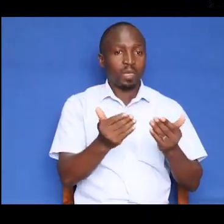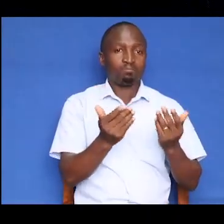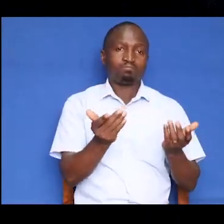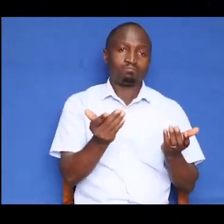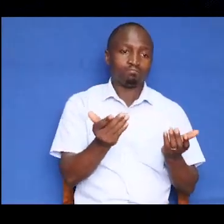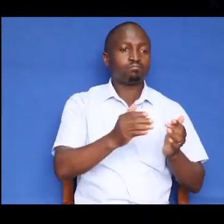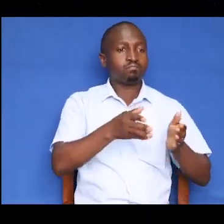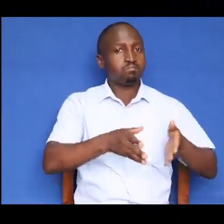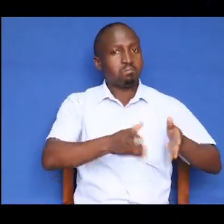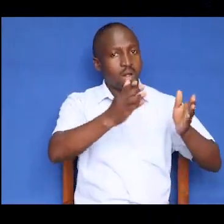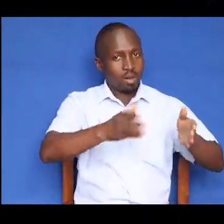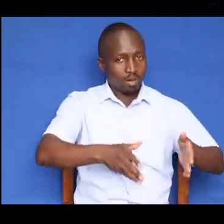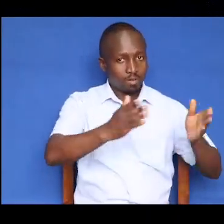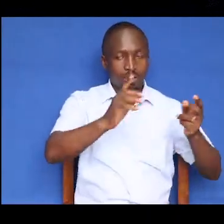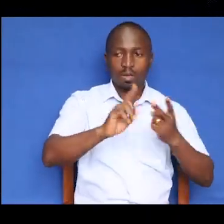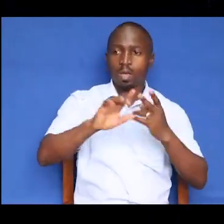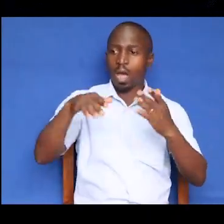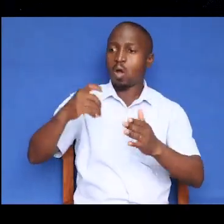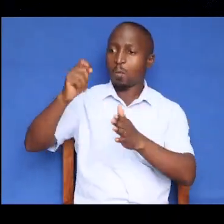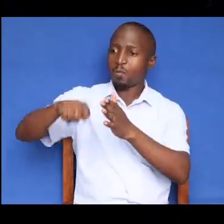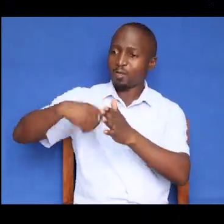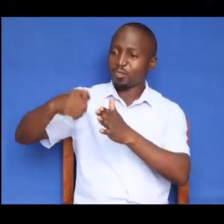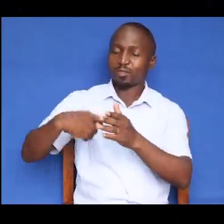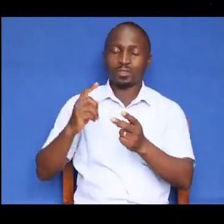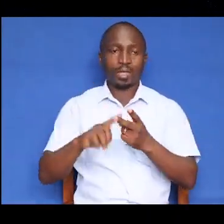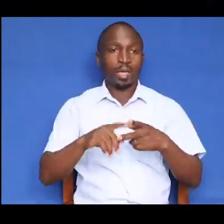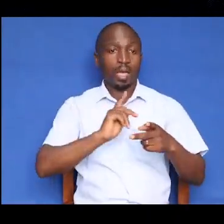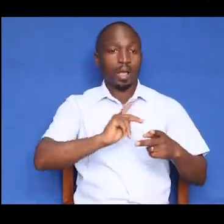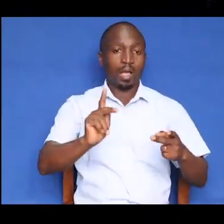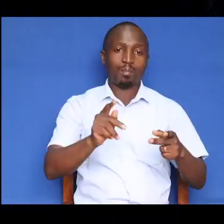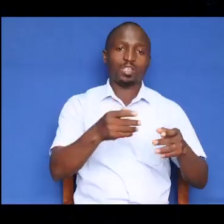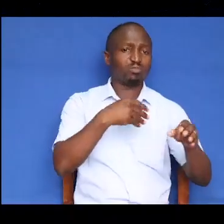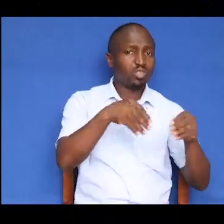goods, maybe roads or maybe factory machines which have